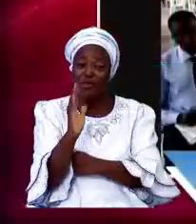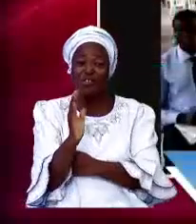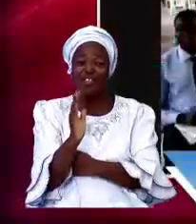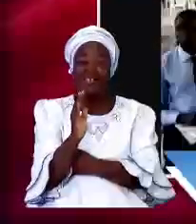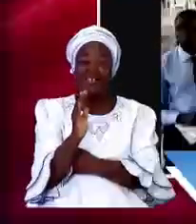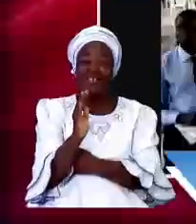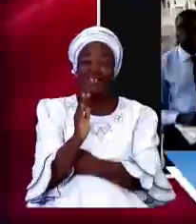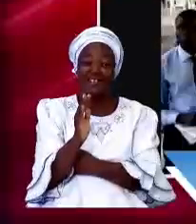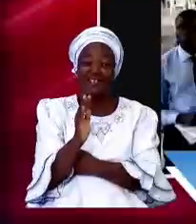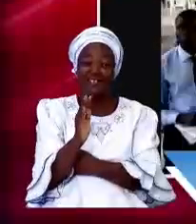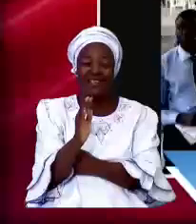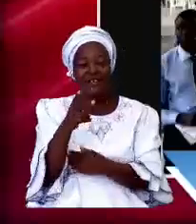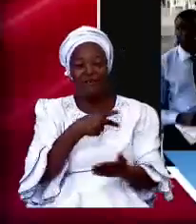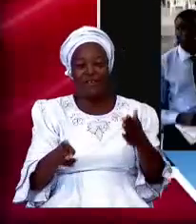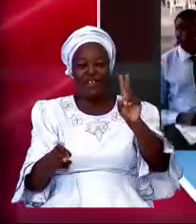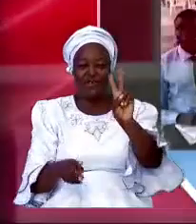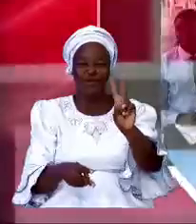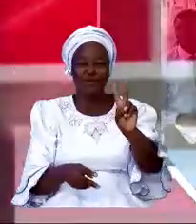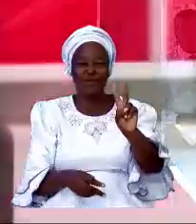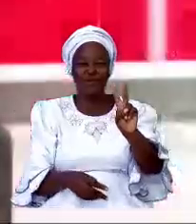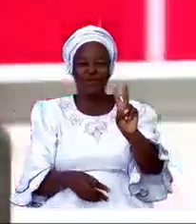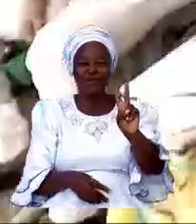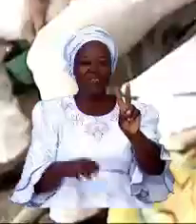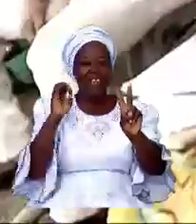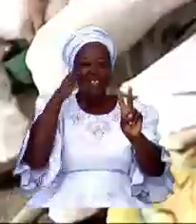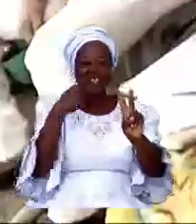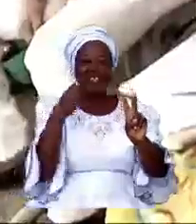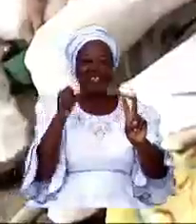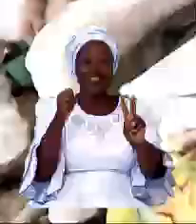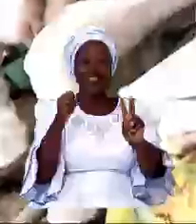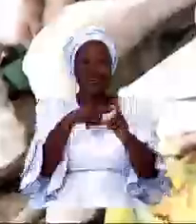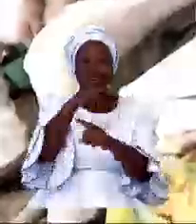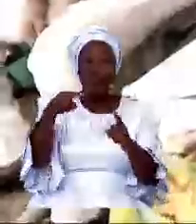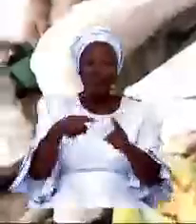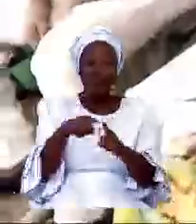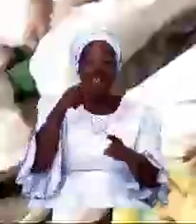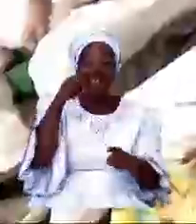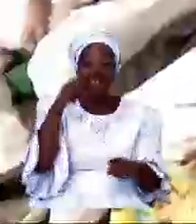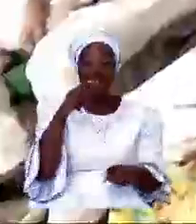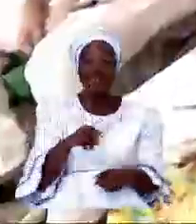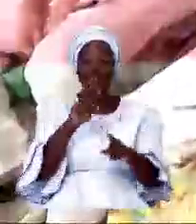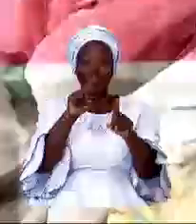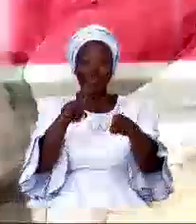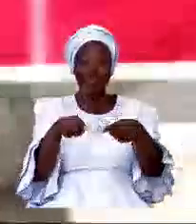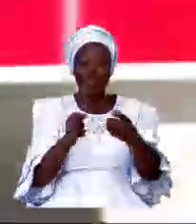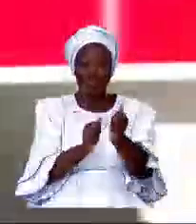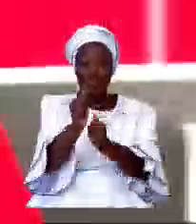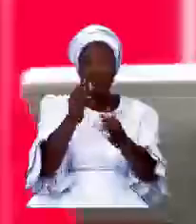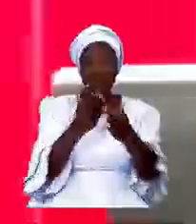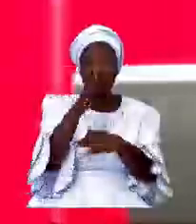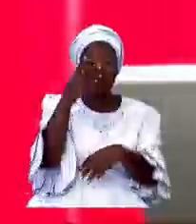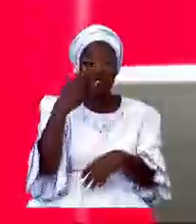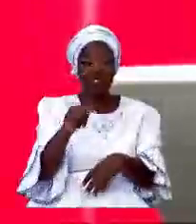God. I said, you belong to God. Look at verse 2 there. It says,